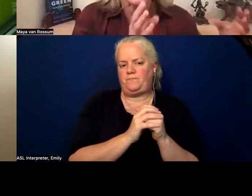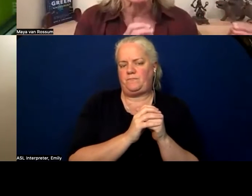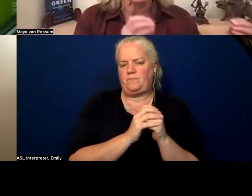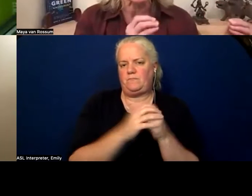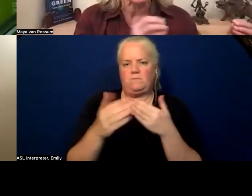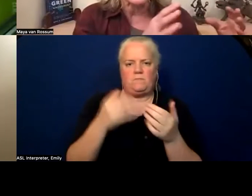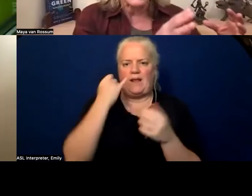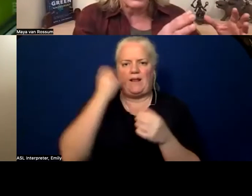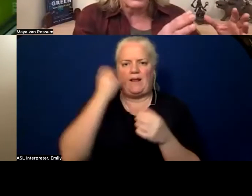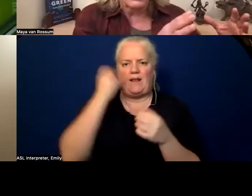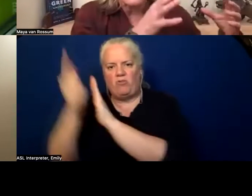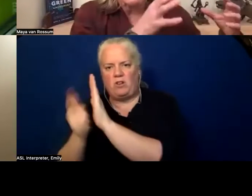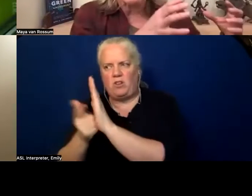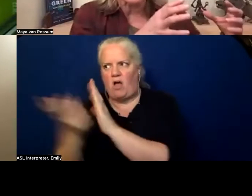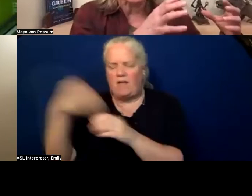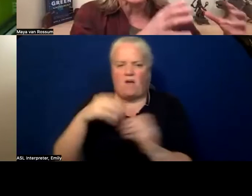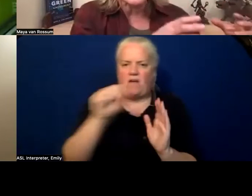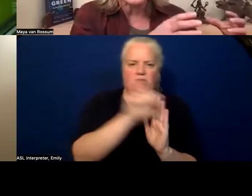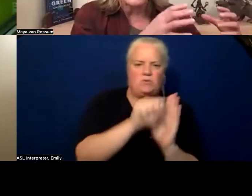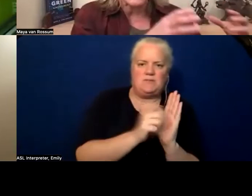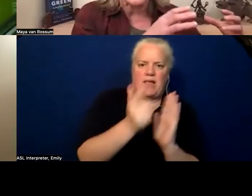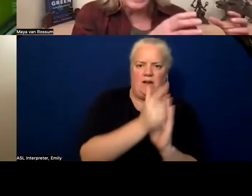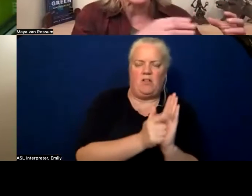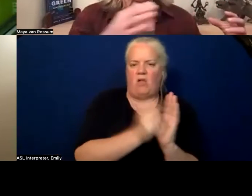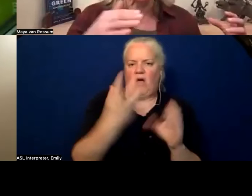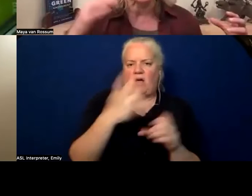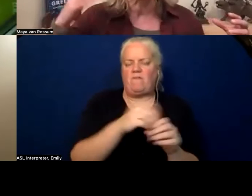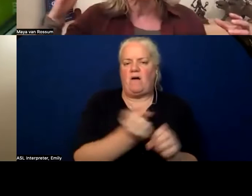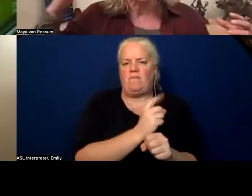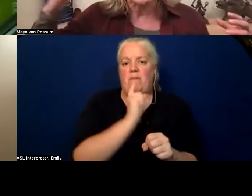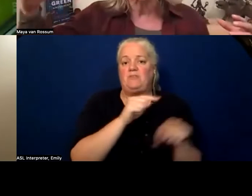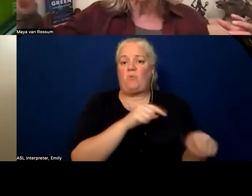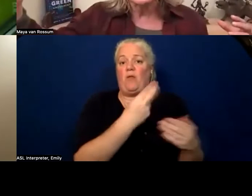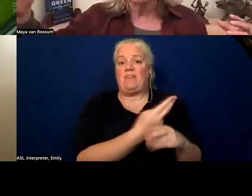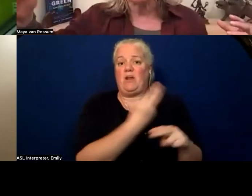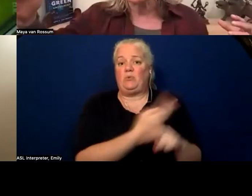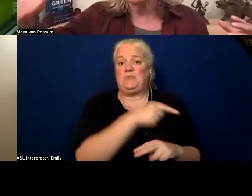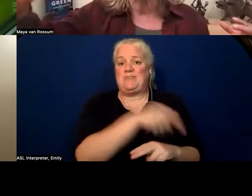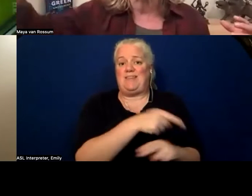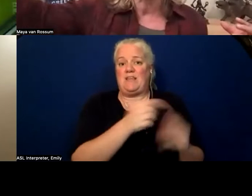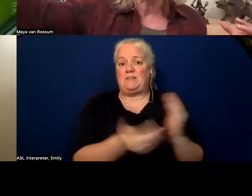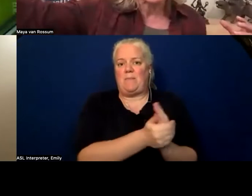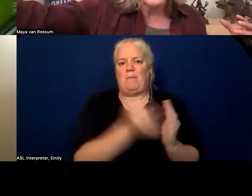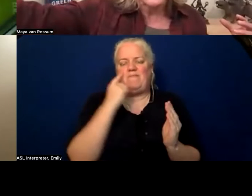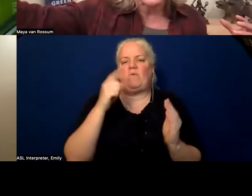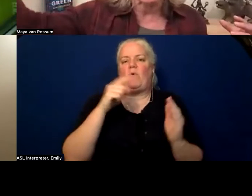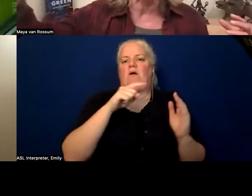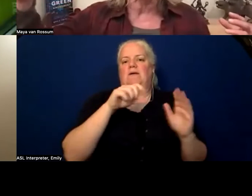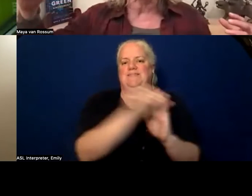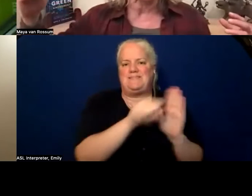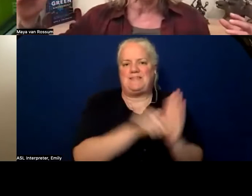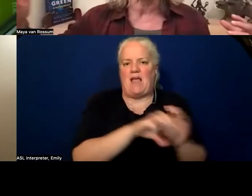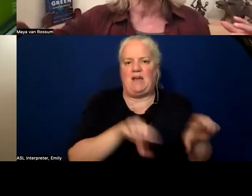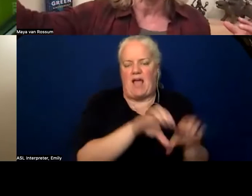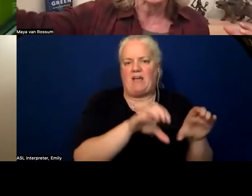sure that we're only using the amendment on that state action or actor. And I have heard and seen people say, well, can't we use this against the Department